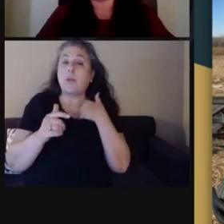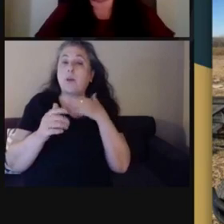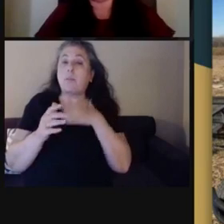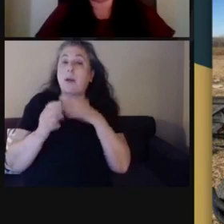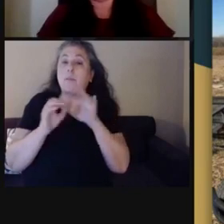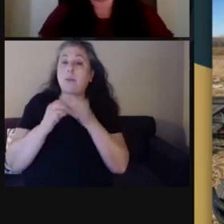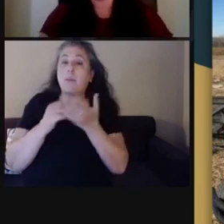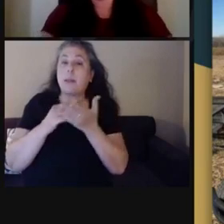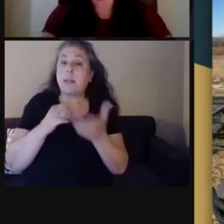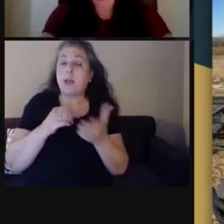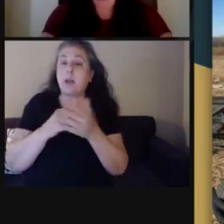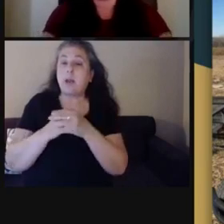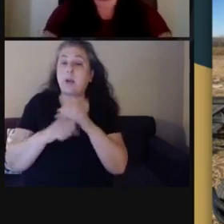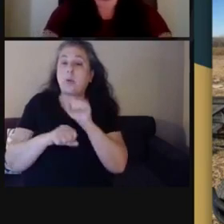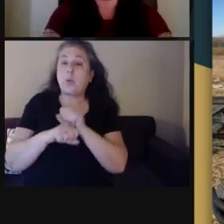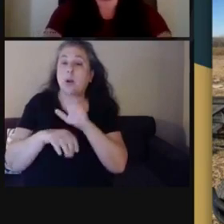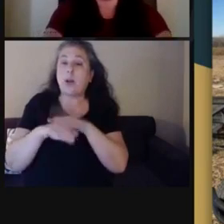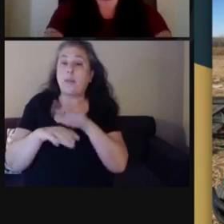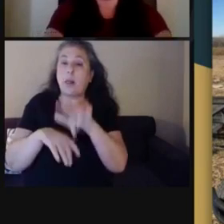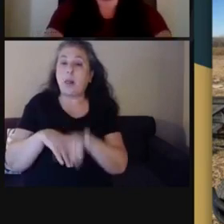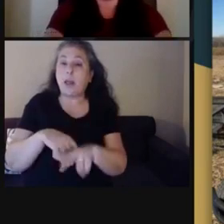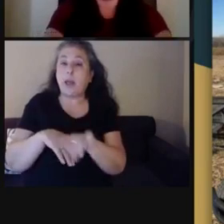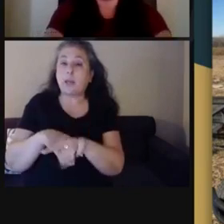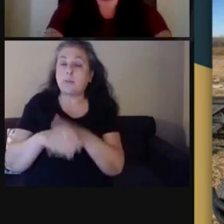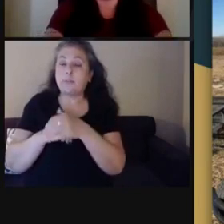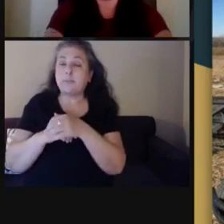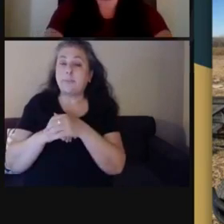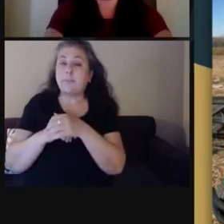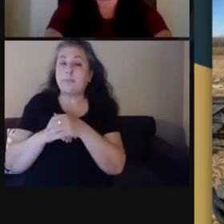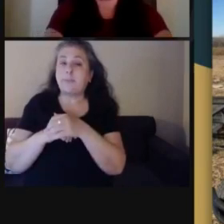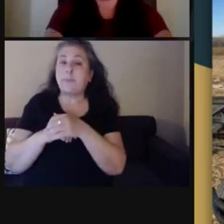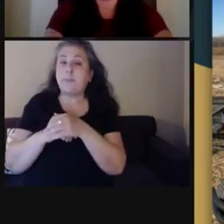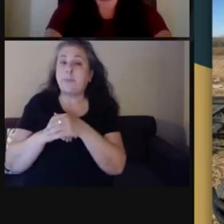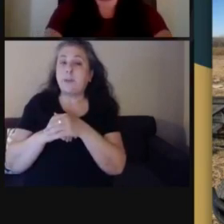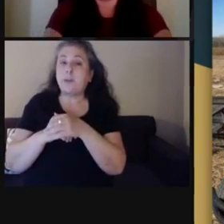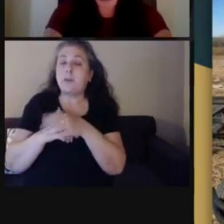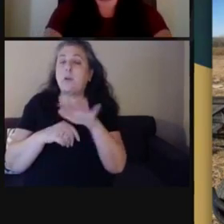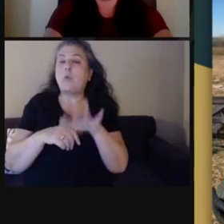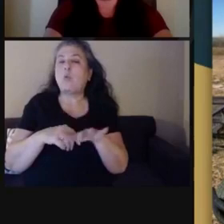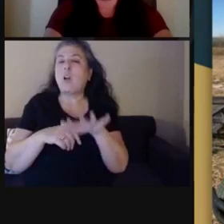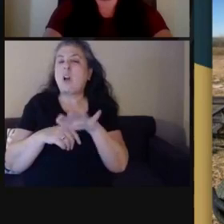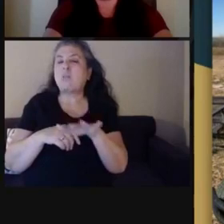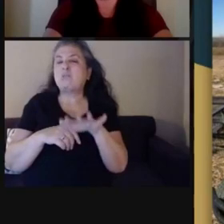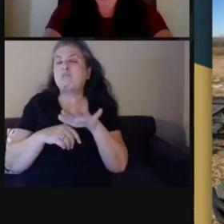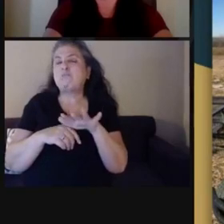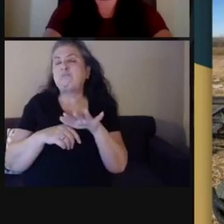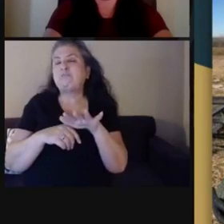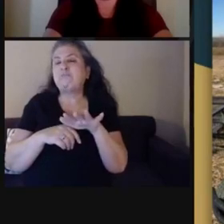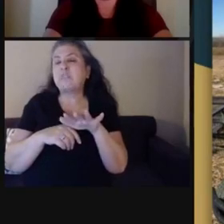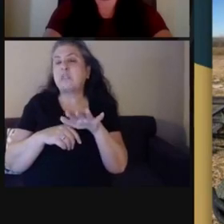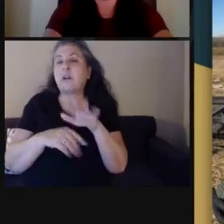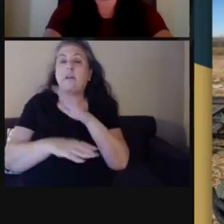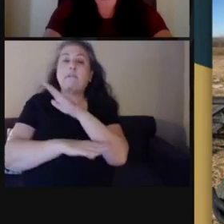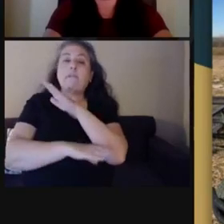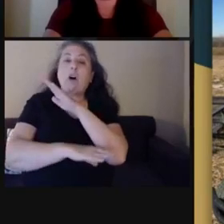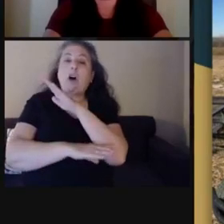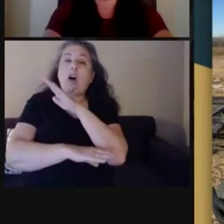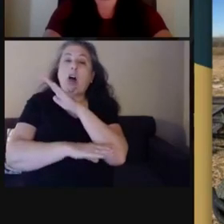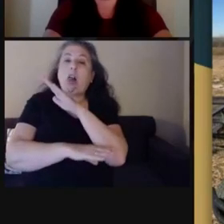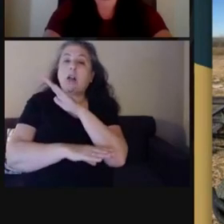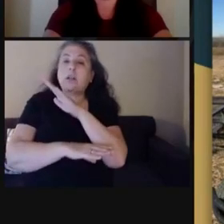there working on that land. This was around the fallish time when